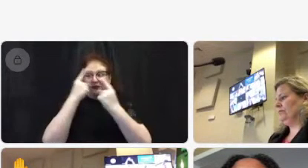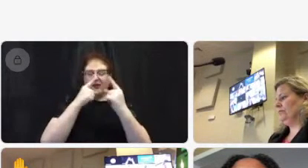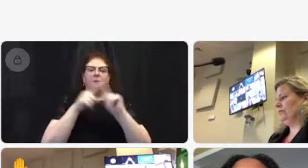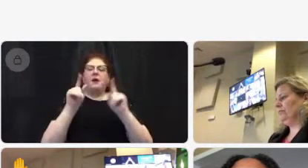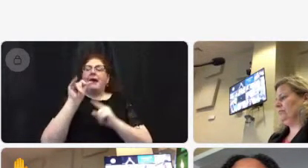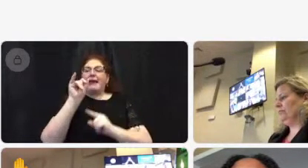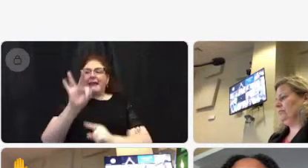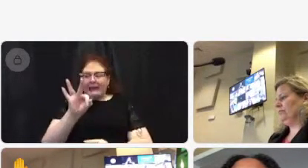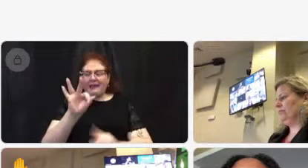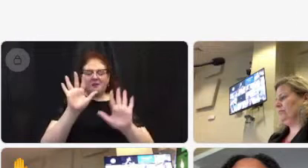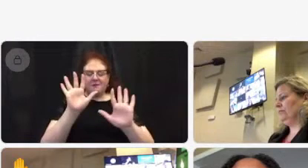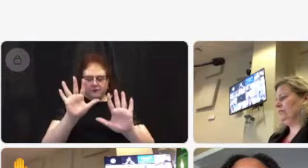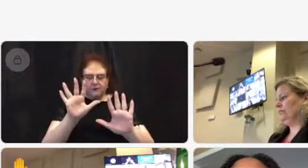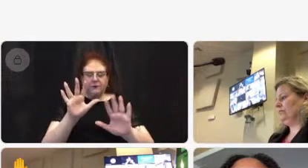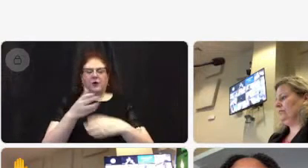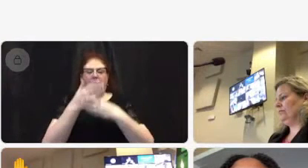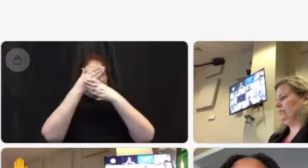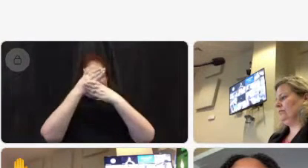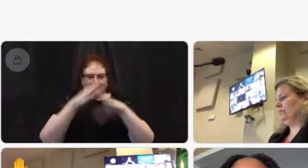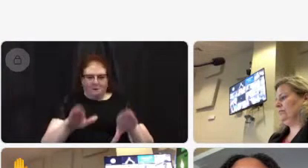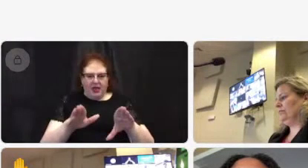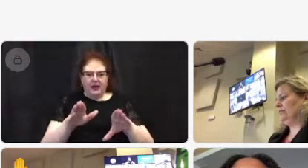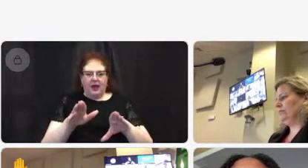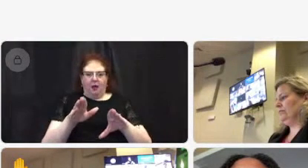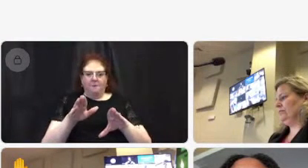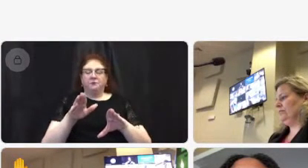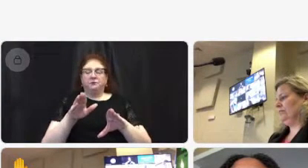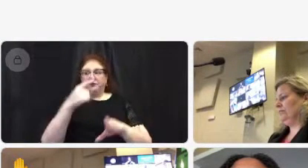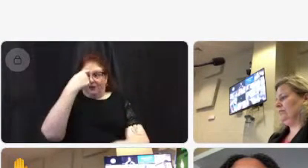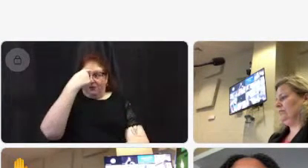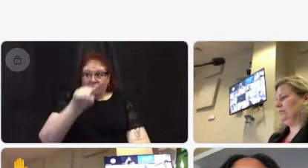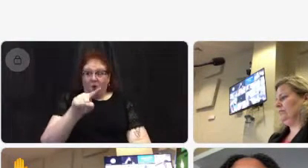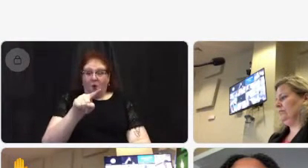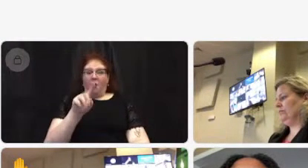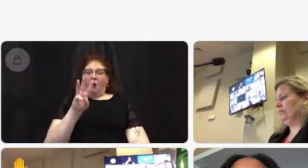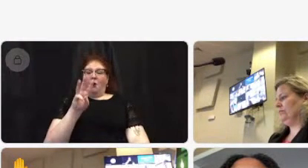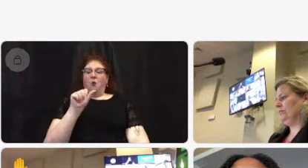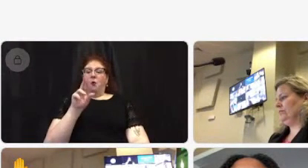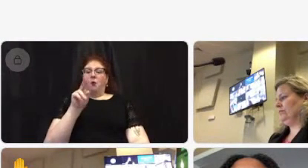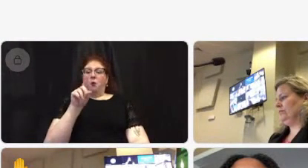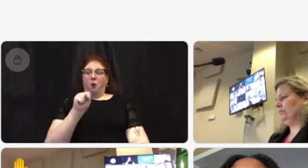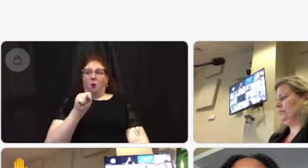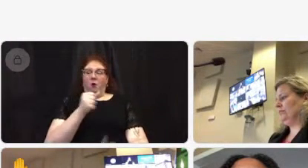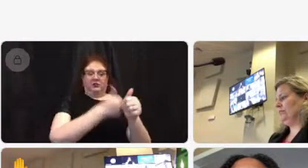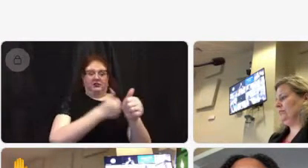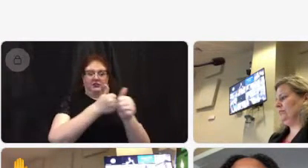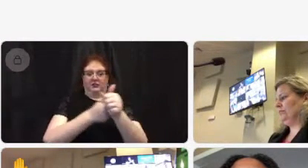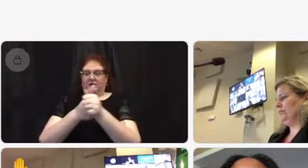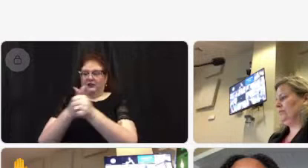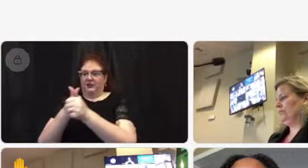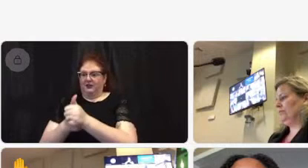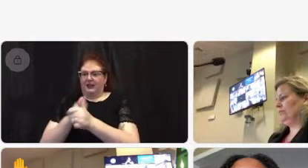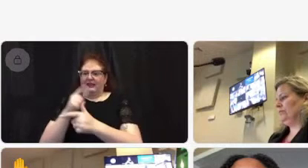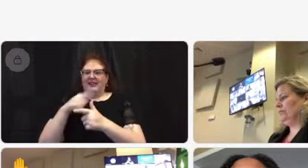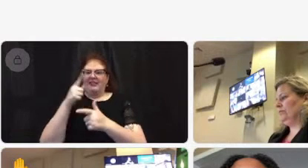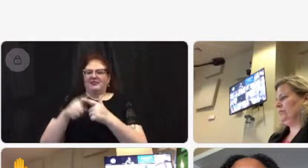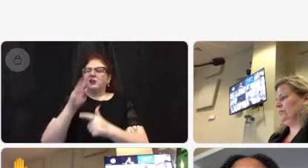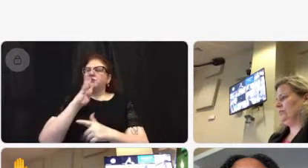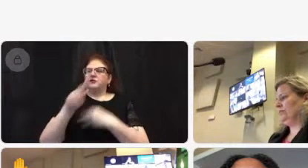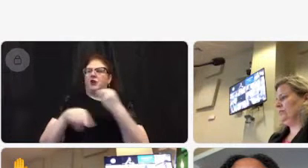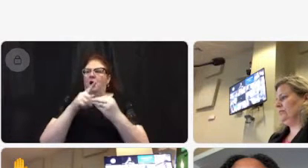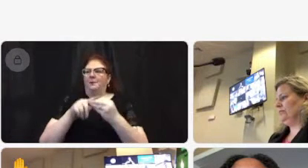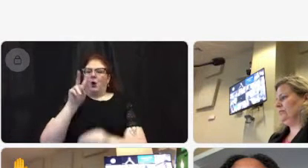up by wards, you're only talking about $2 million